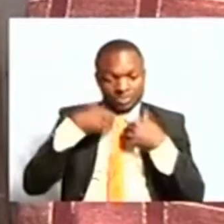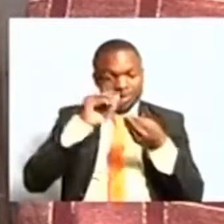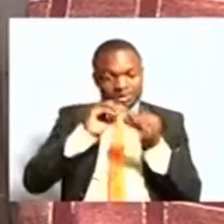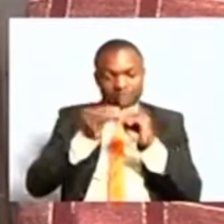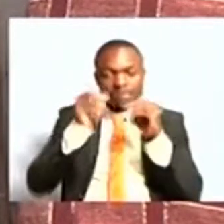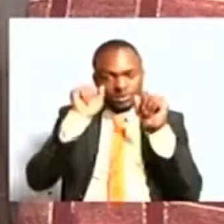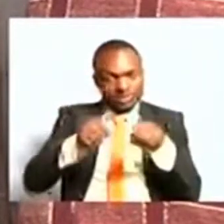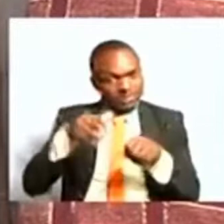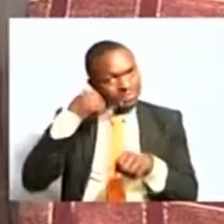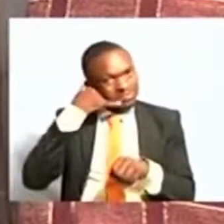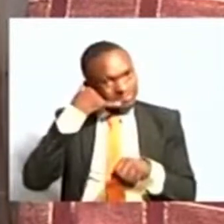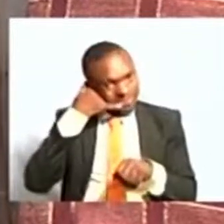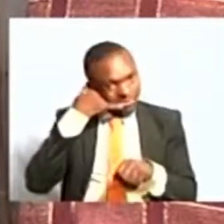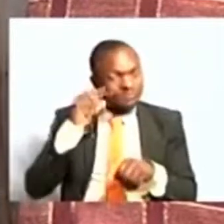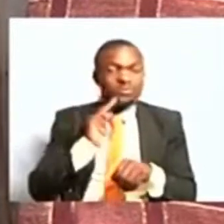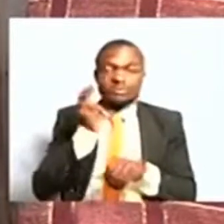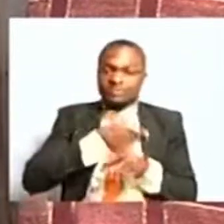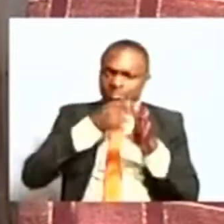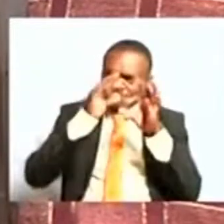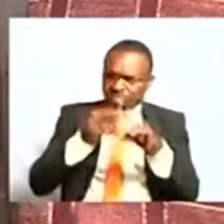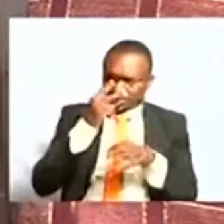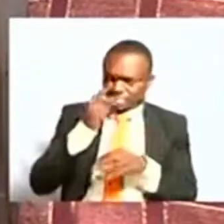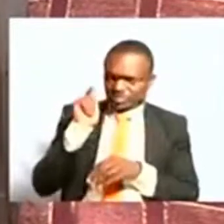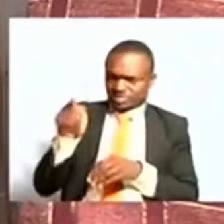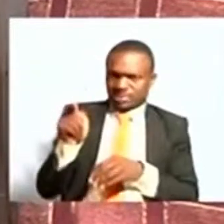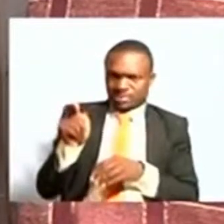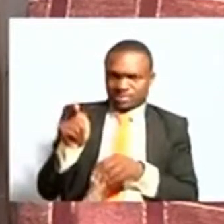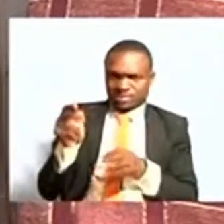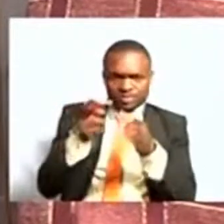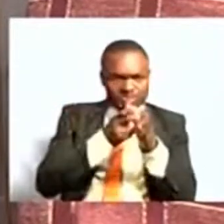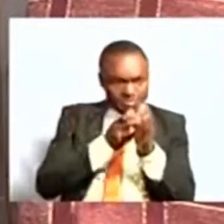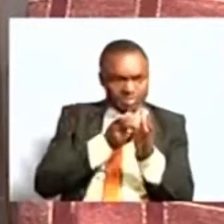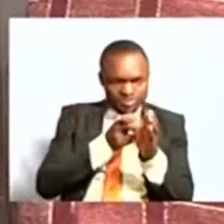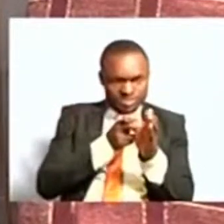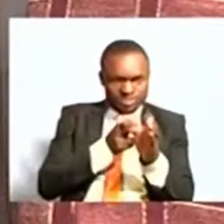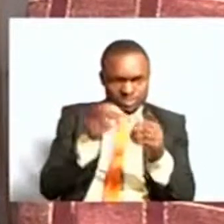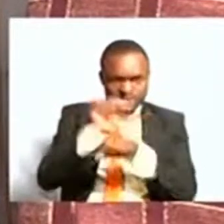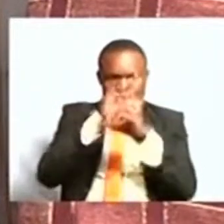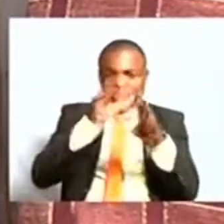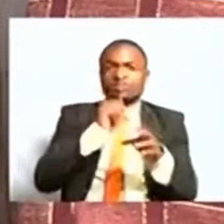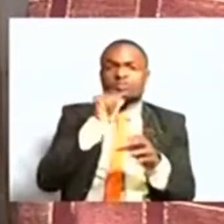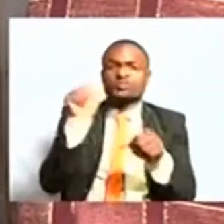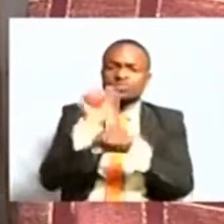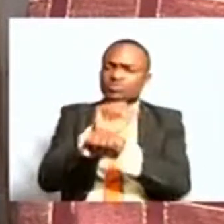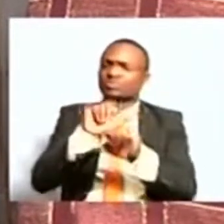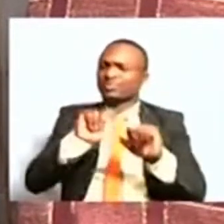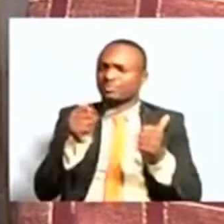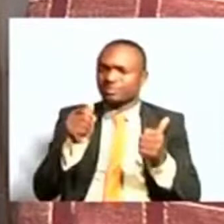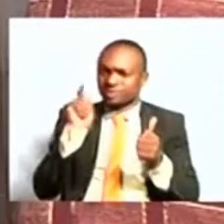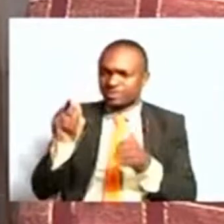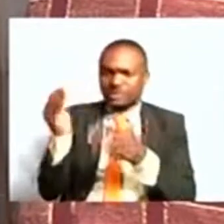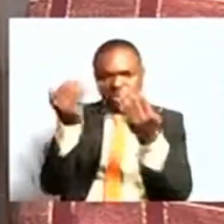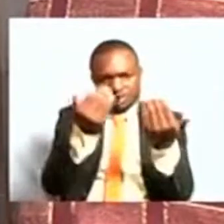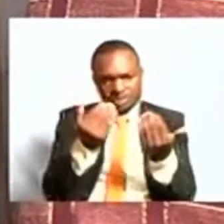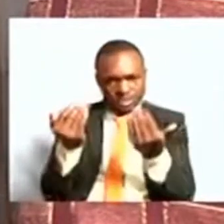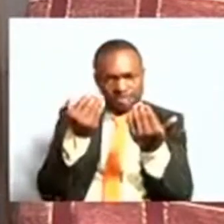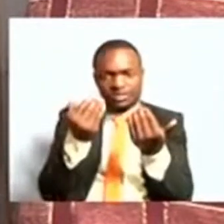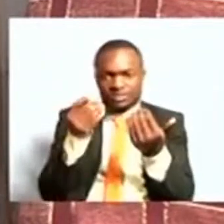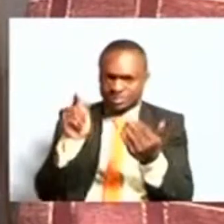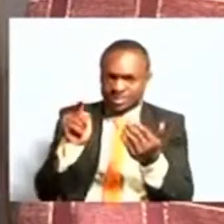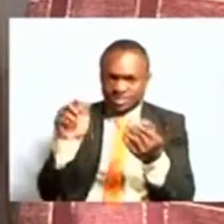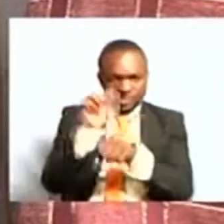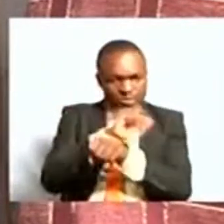in touch with us. If you notice that this truck driver is not driving properly, this bus is being driven by